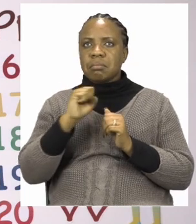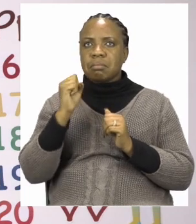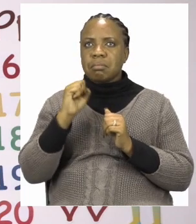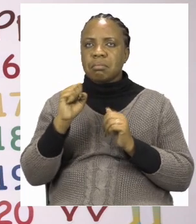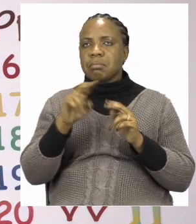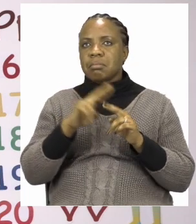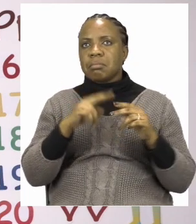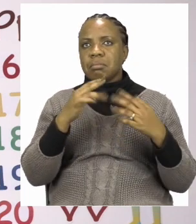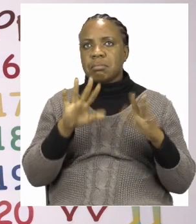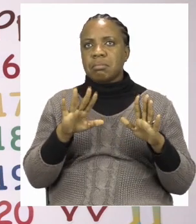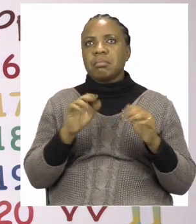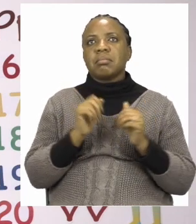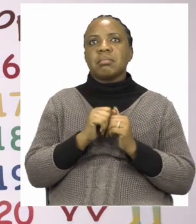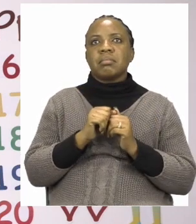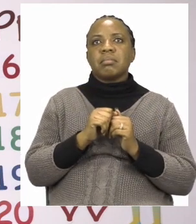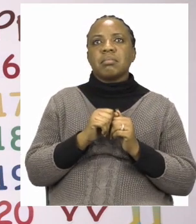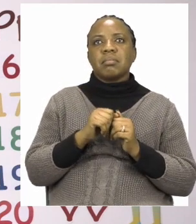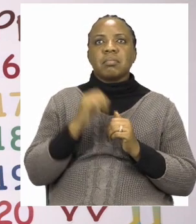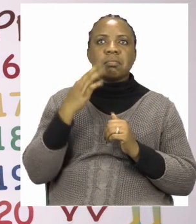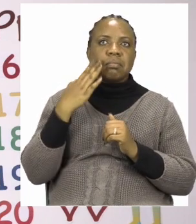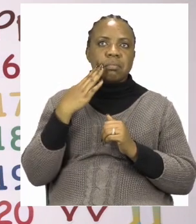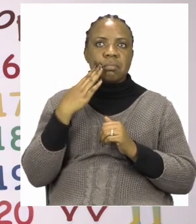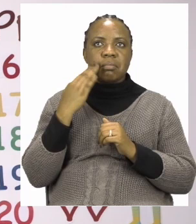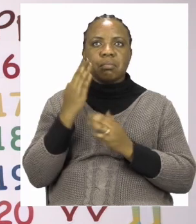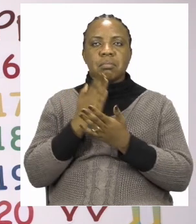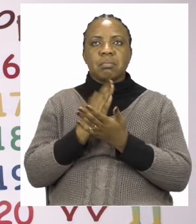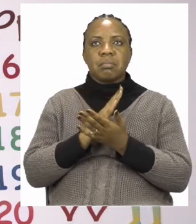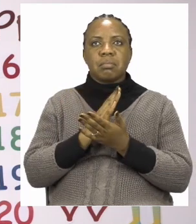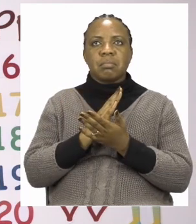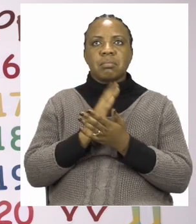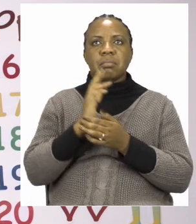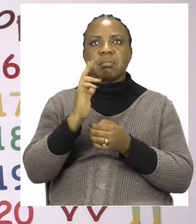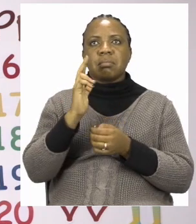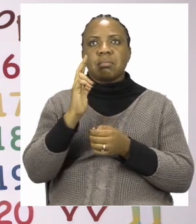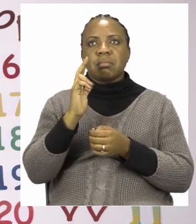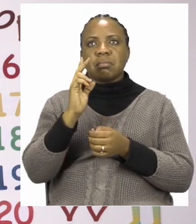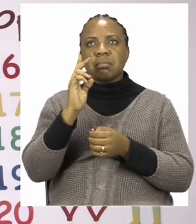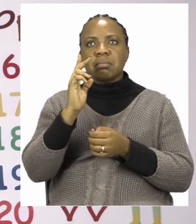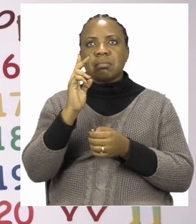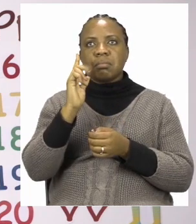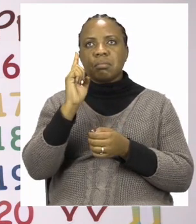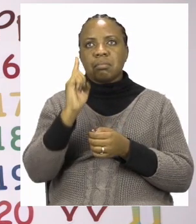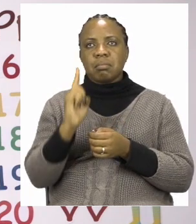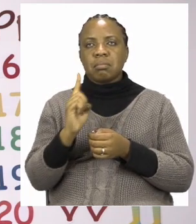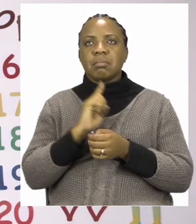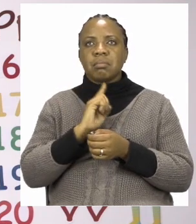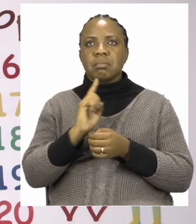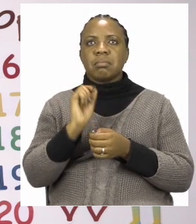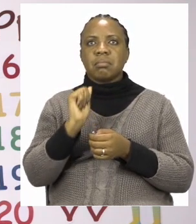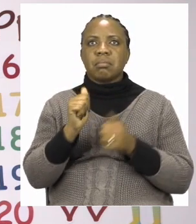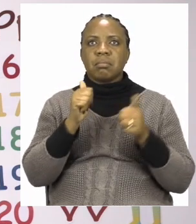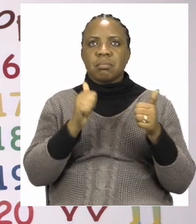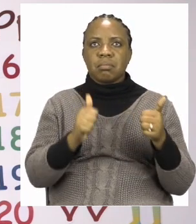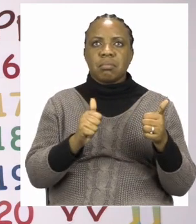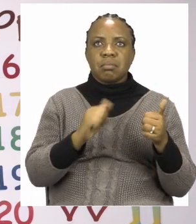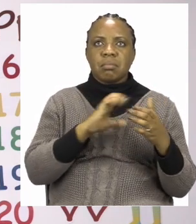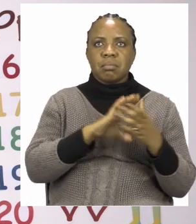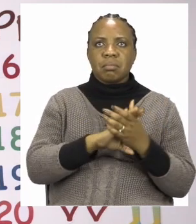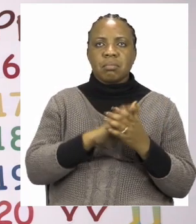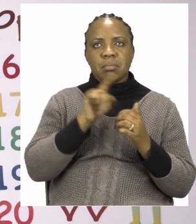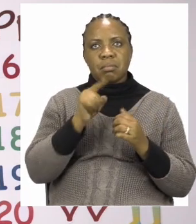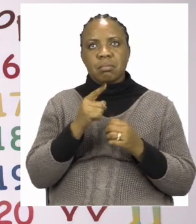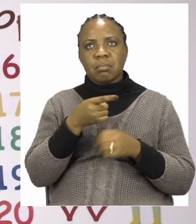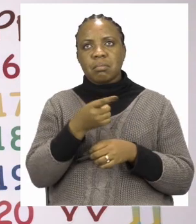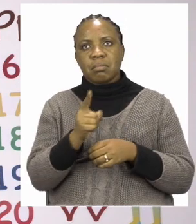Then I'm moving on. When someone is a good friend, comma, they will